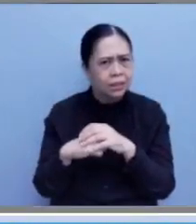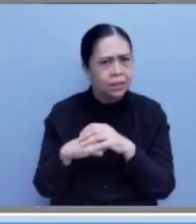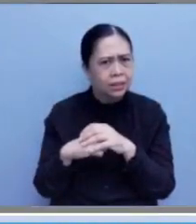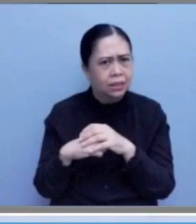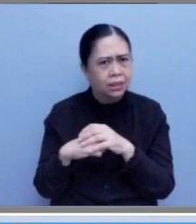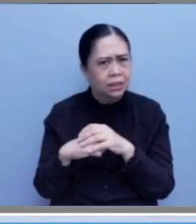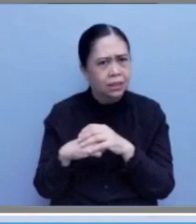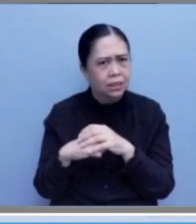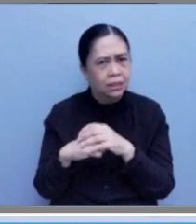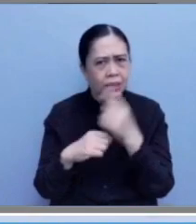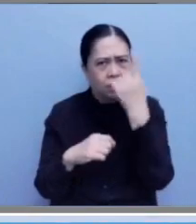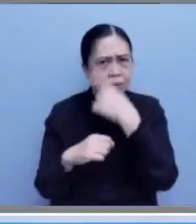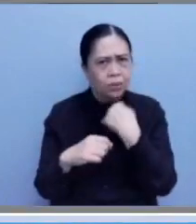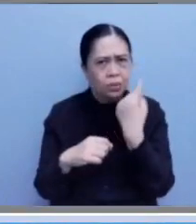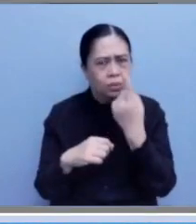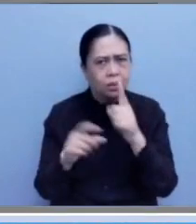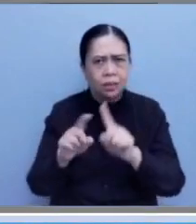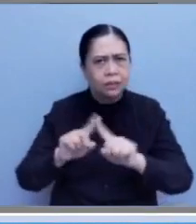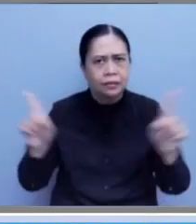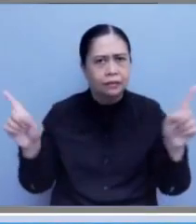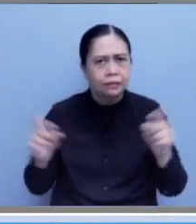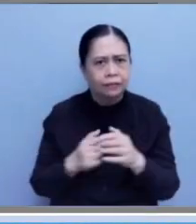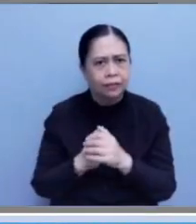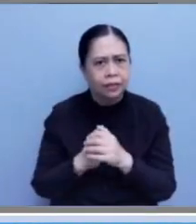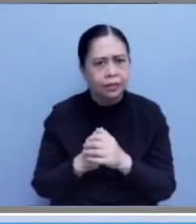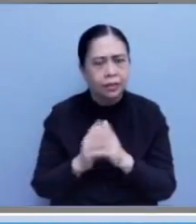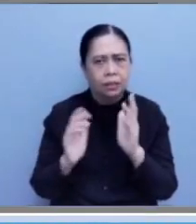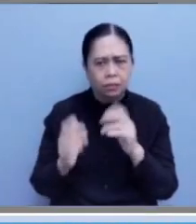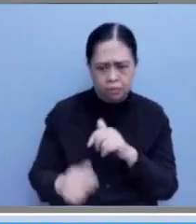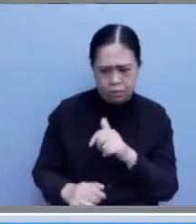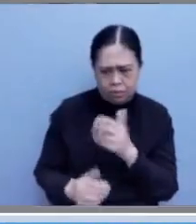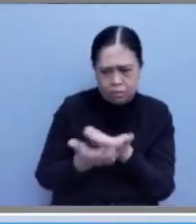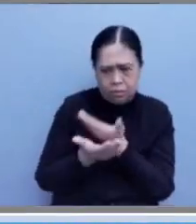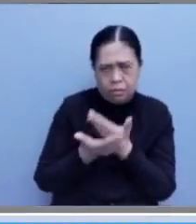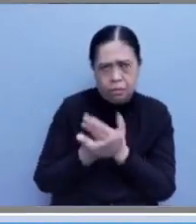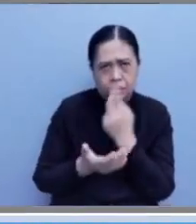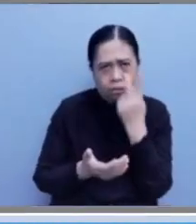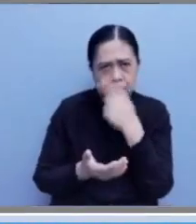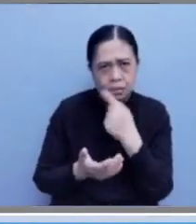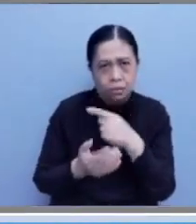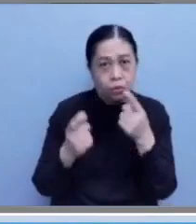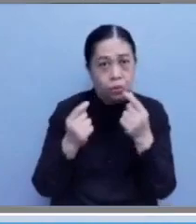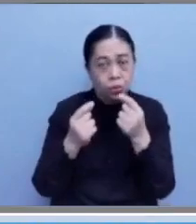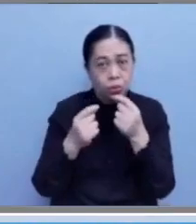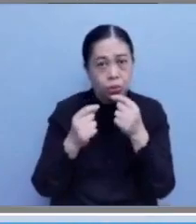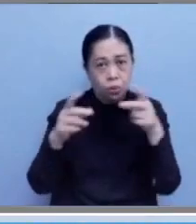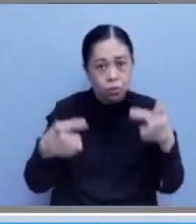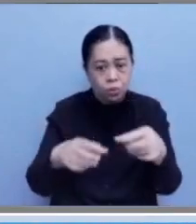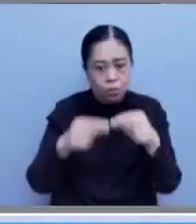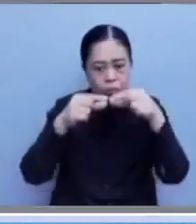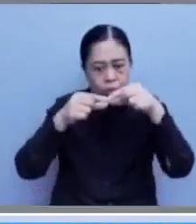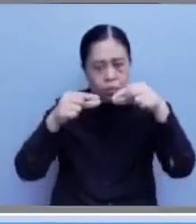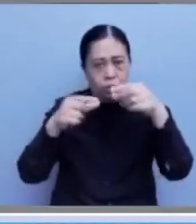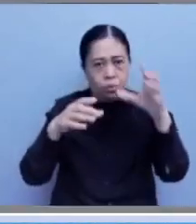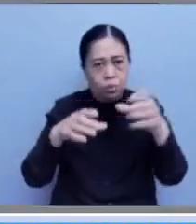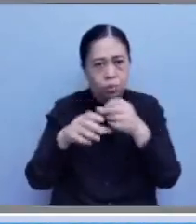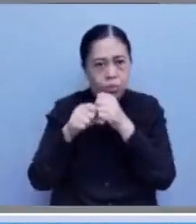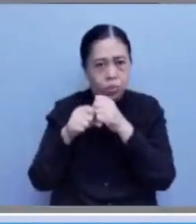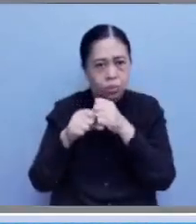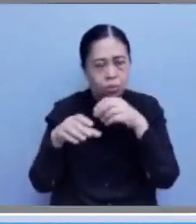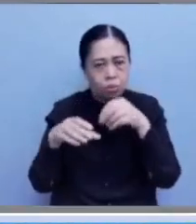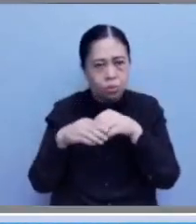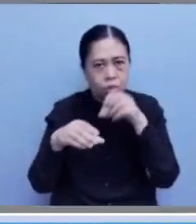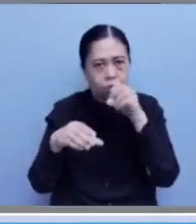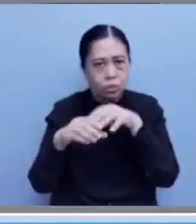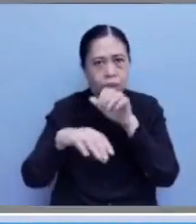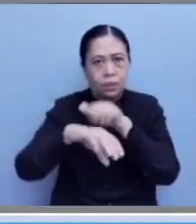yung itsura iba. And I was like, hey, this is different. So I put it in a bottle, and then I sent it to my